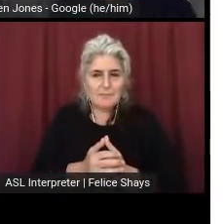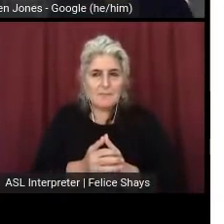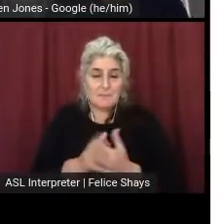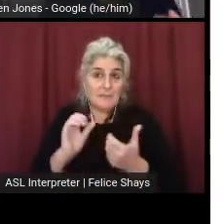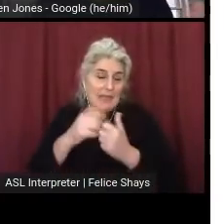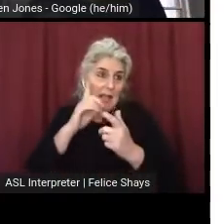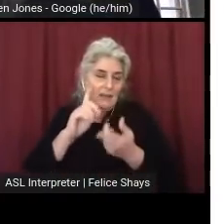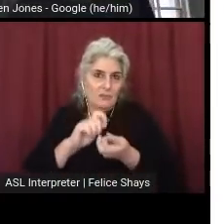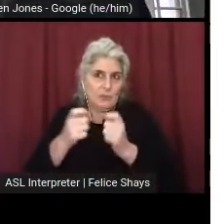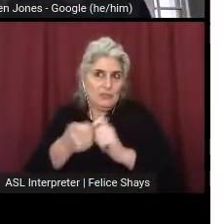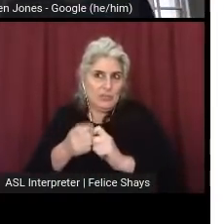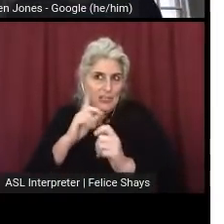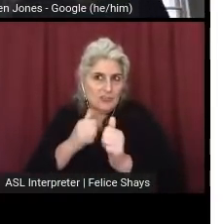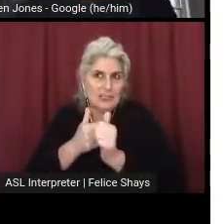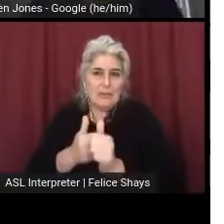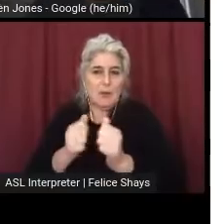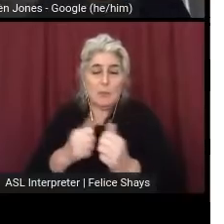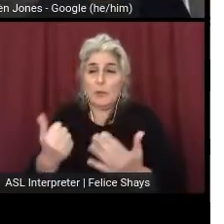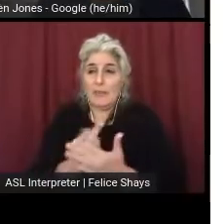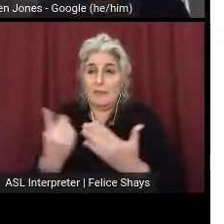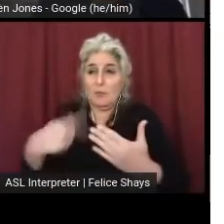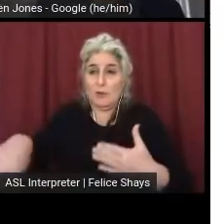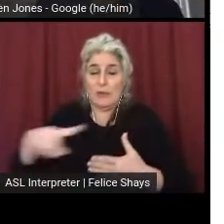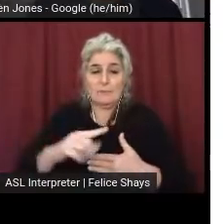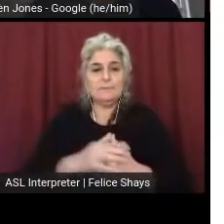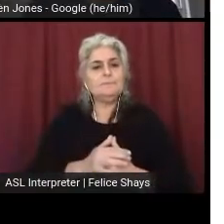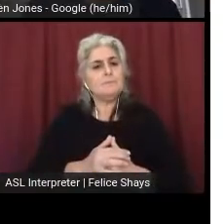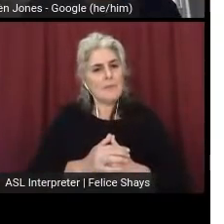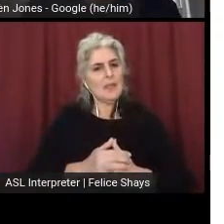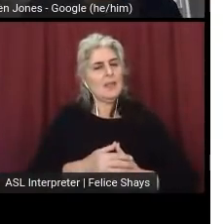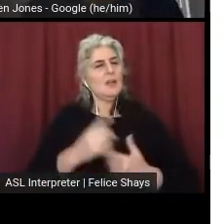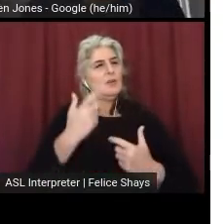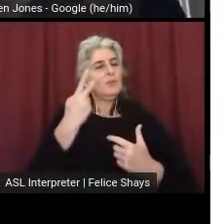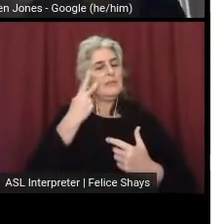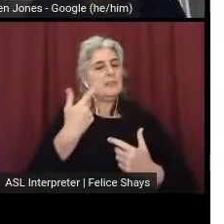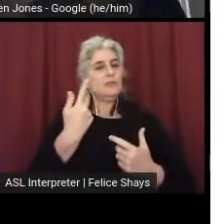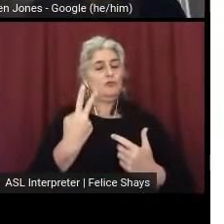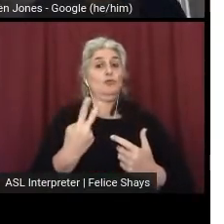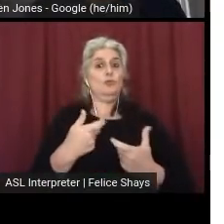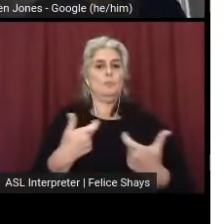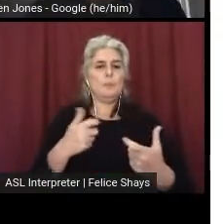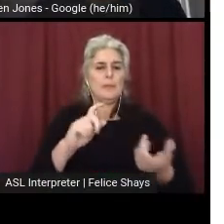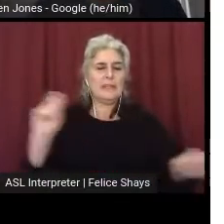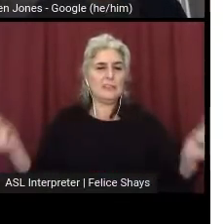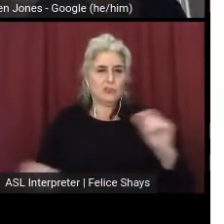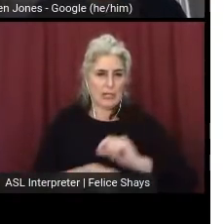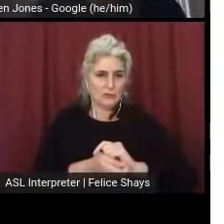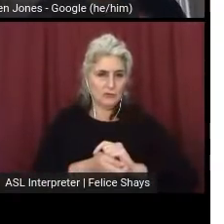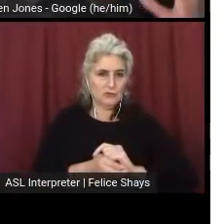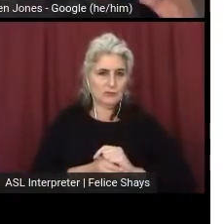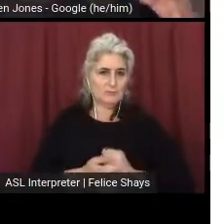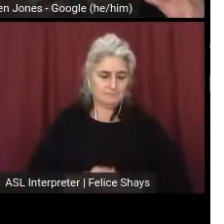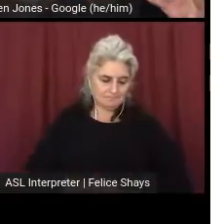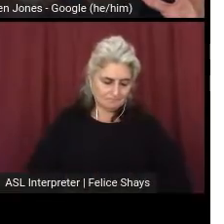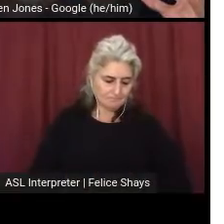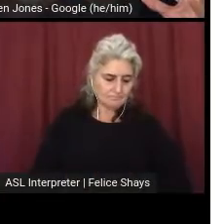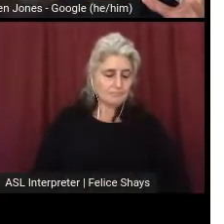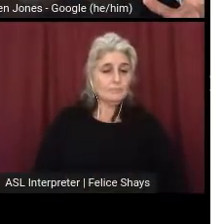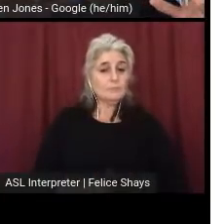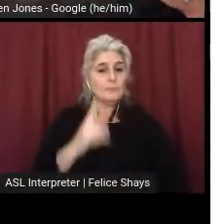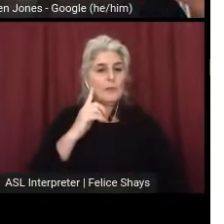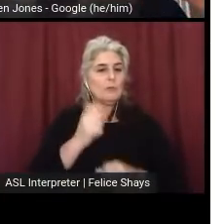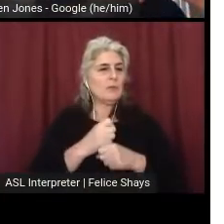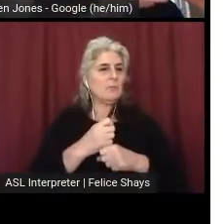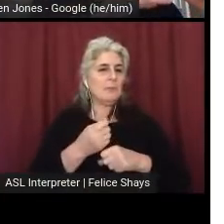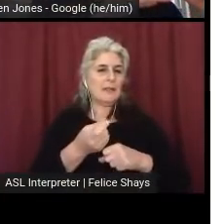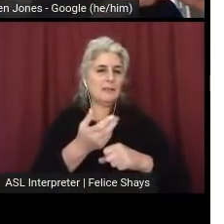There are two really key shifts that we see out of the pattern of data that are important for our decision making. We created a little